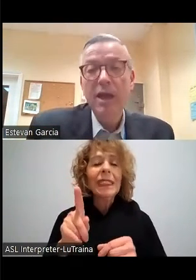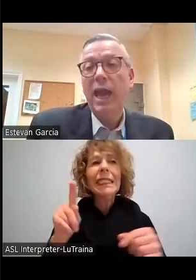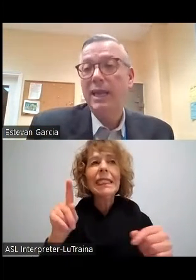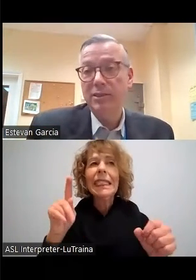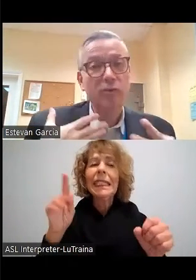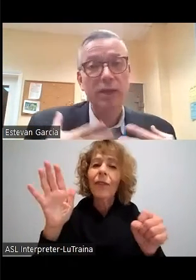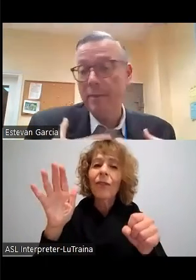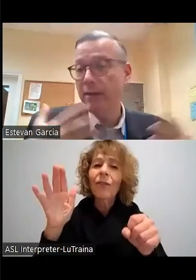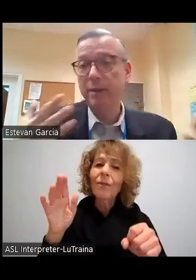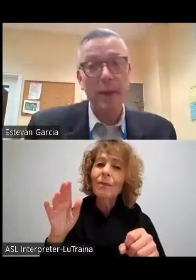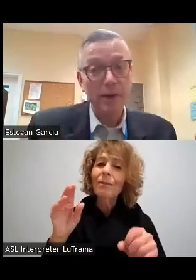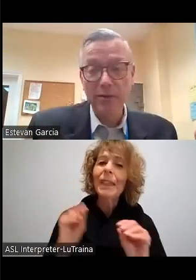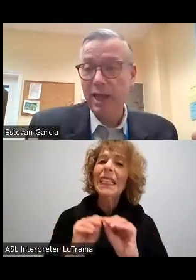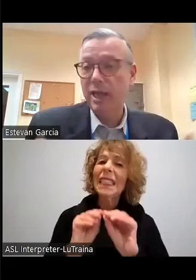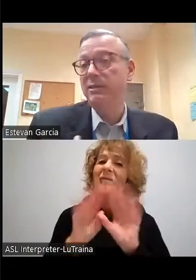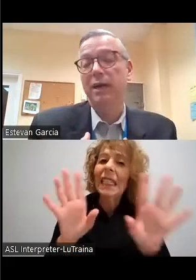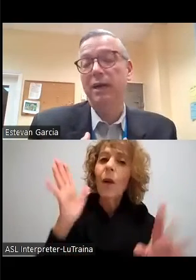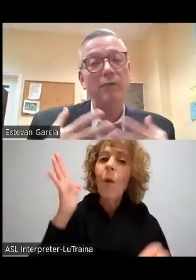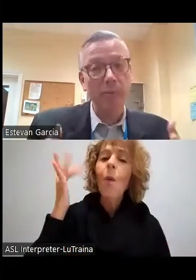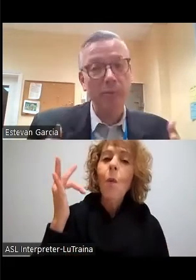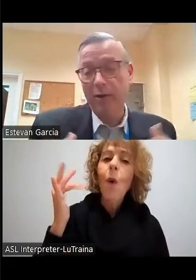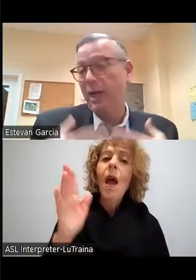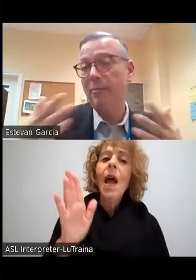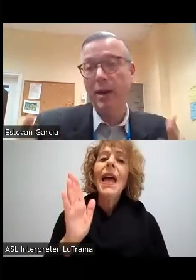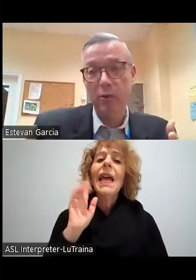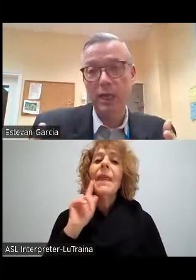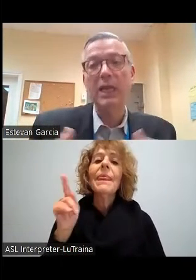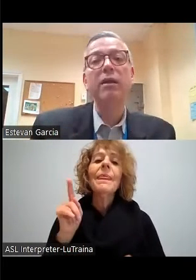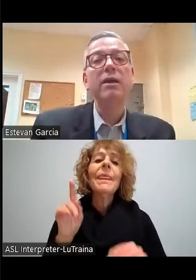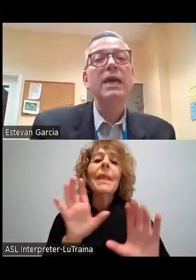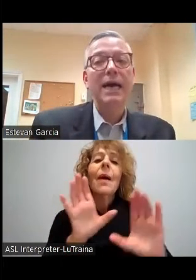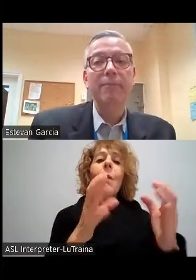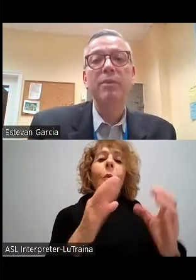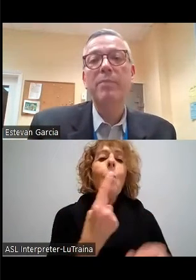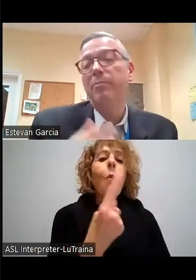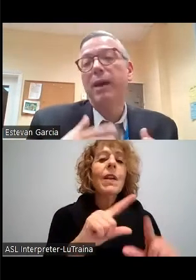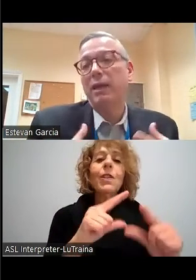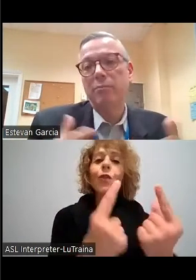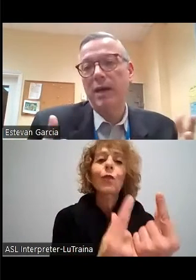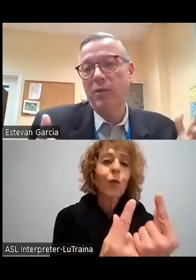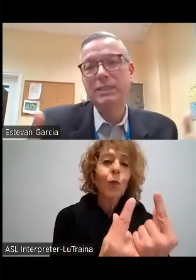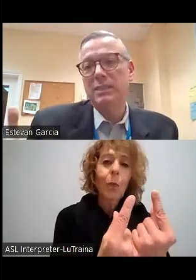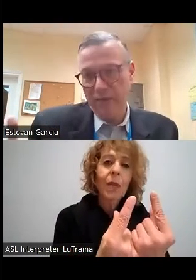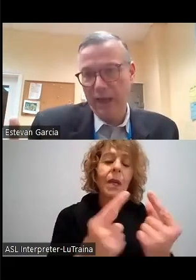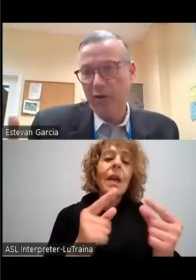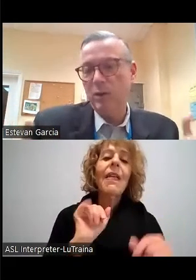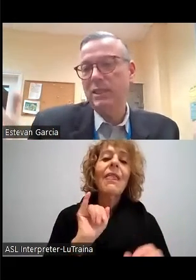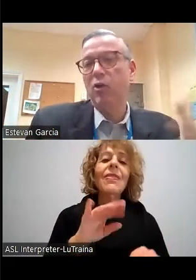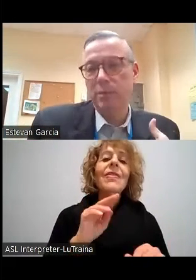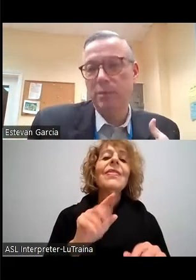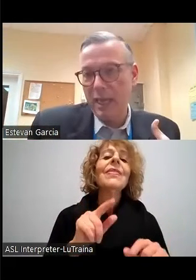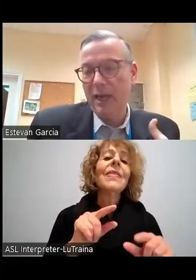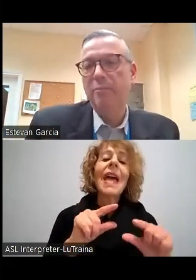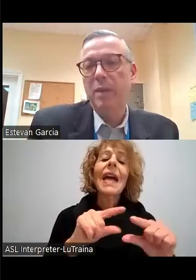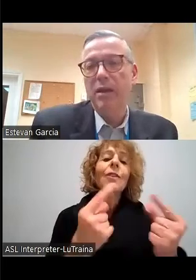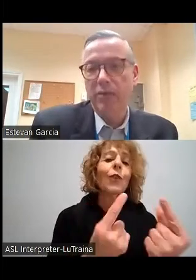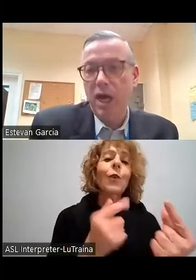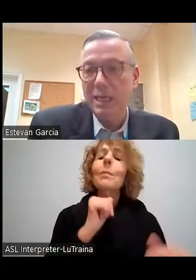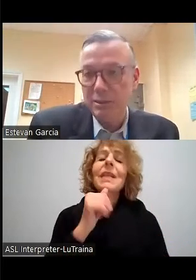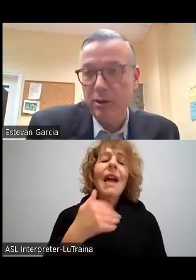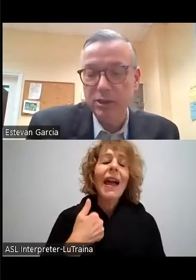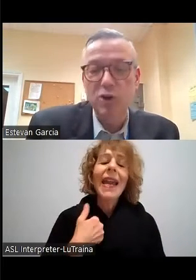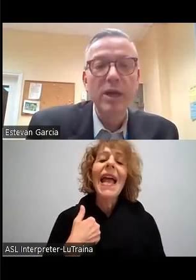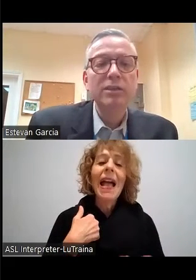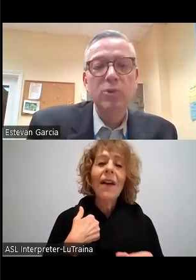COVID, and it certainly made me better, and I felt better. I got better quickly, but I wasn't severe. I wasn't going to be in